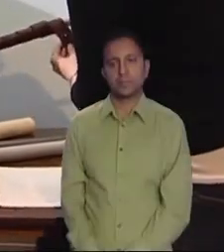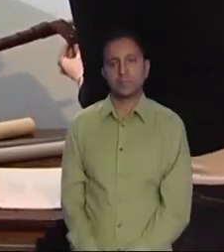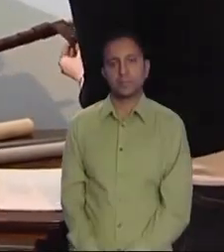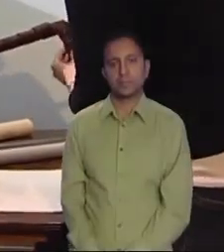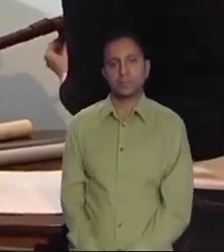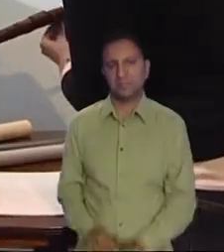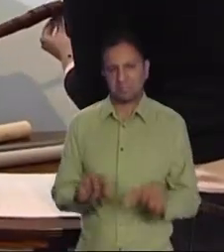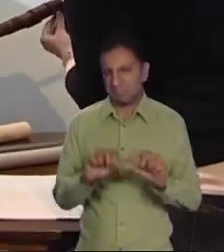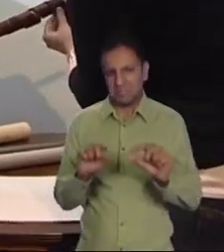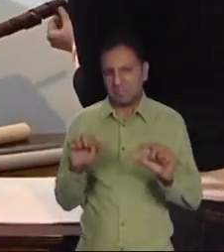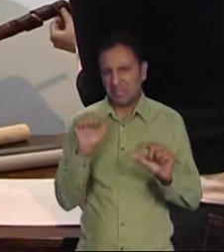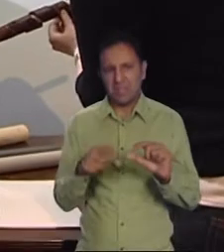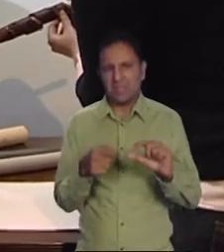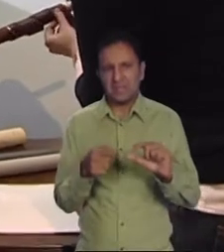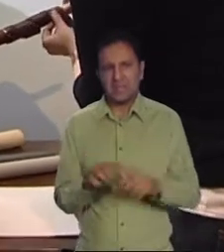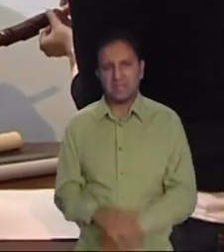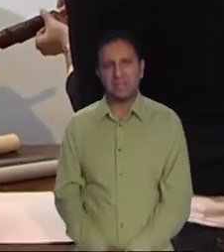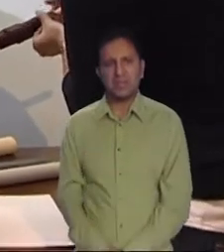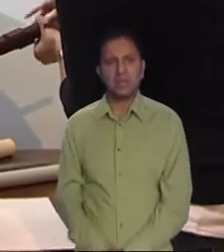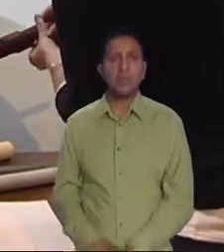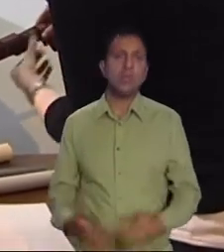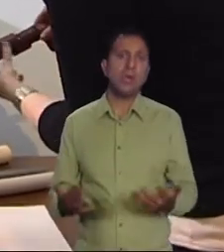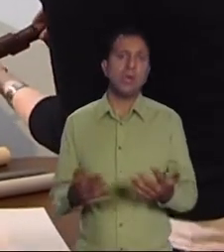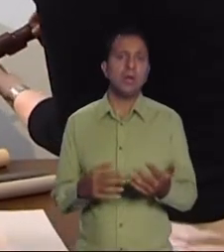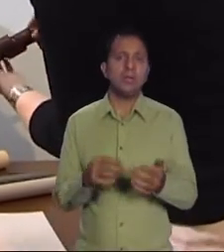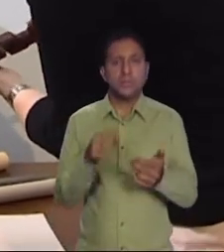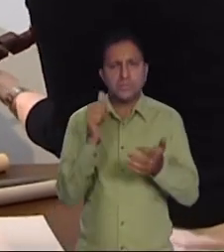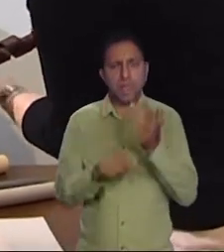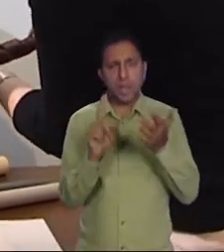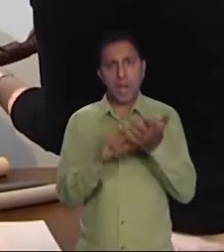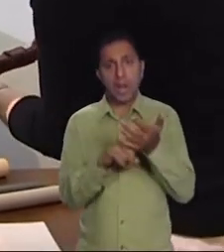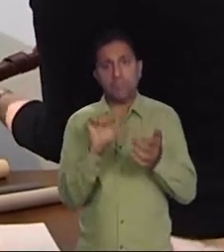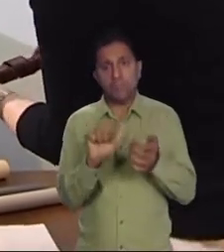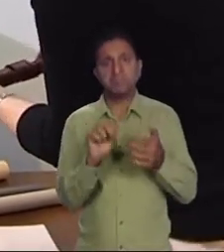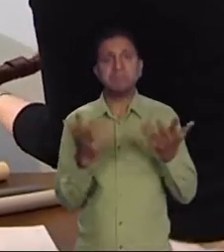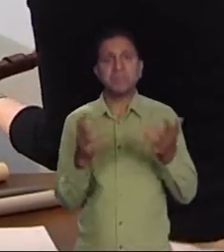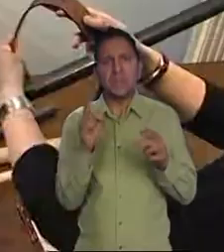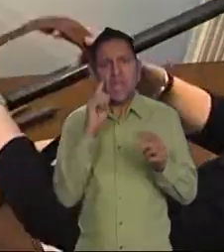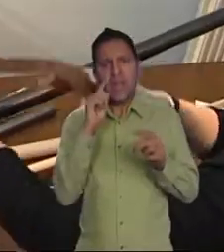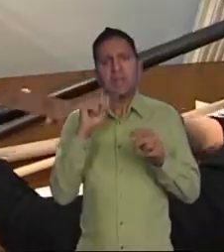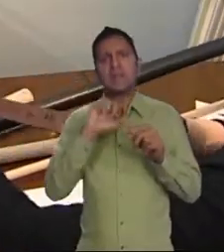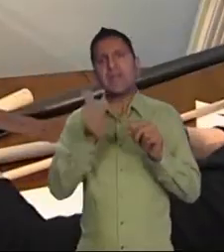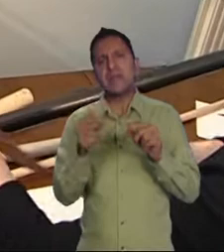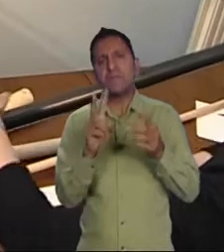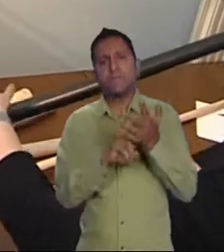That's not it. We know it starts with the L, so it's got to go to the vowel now. It doesn't. So that's not it.